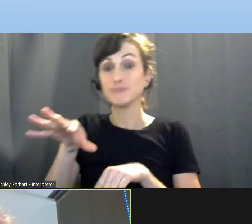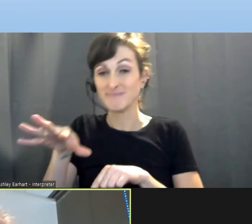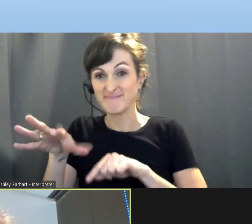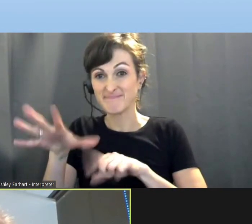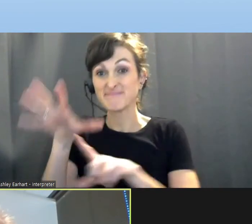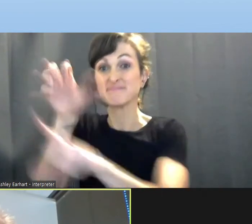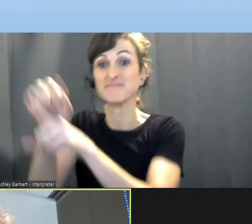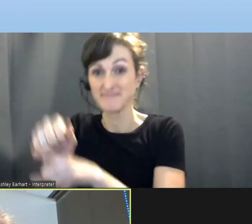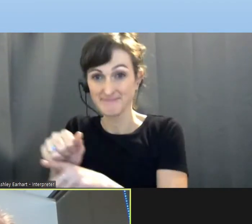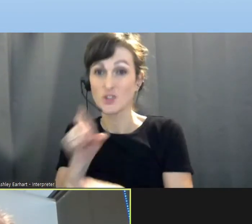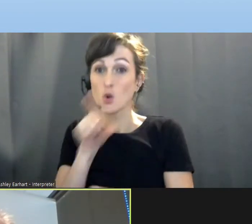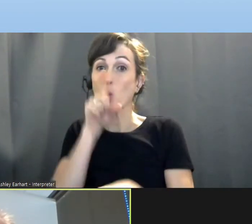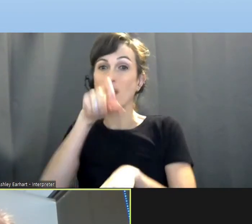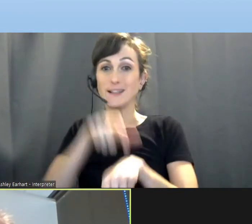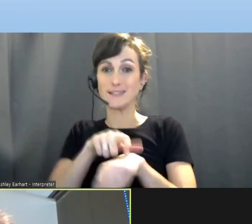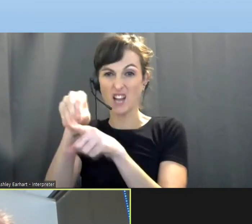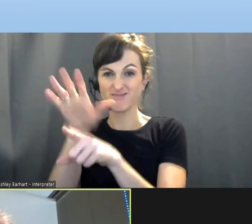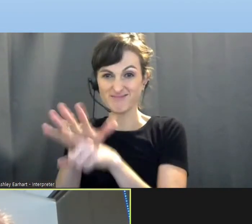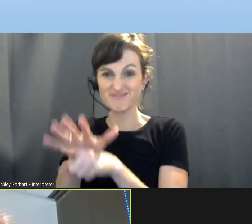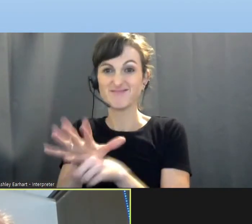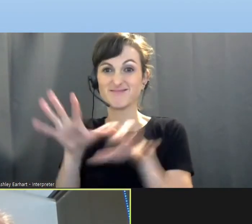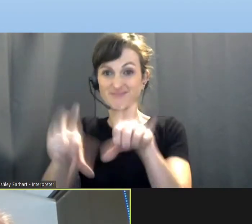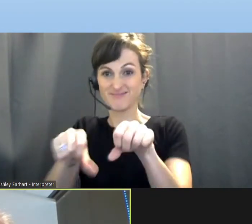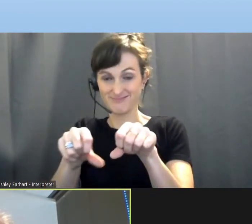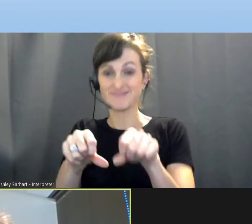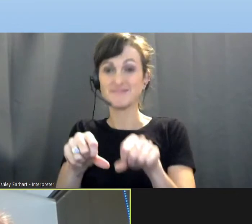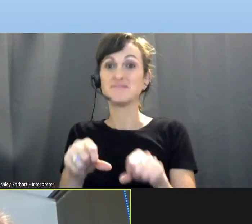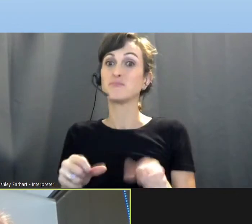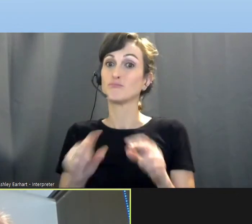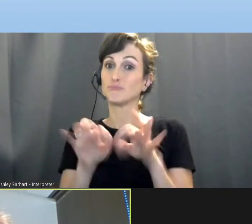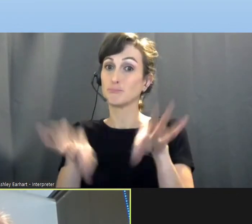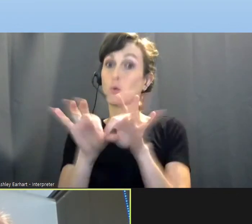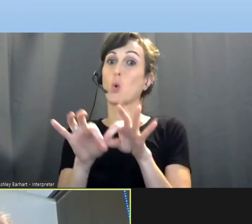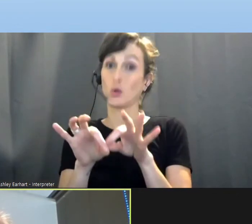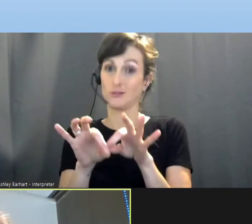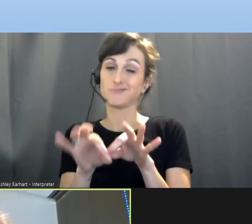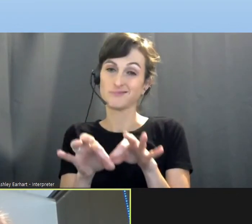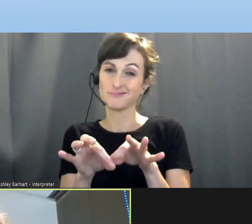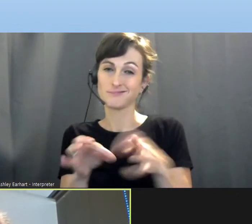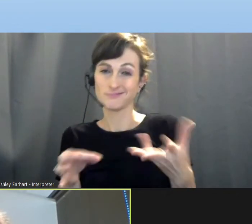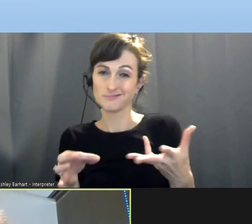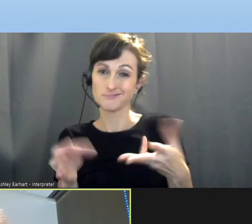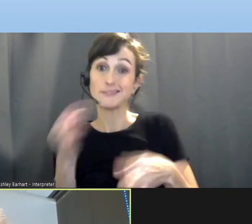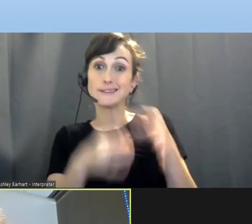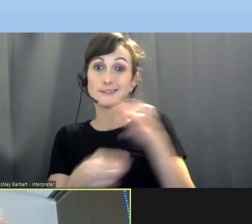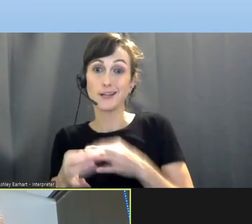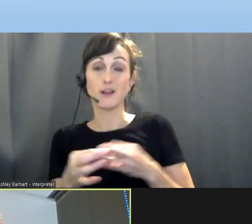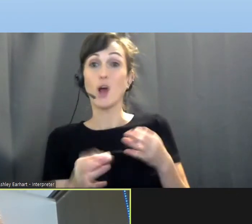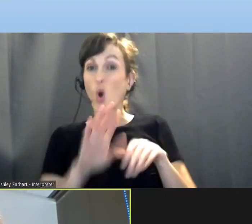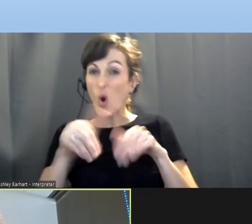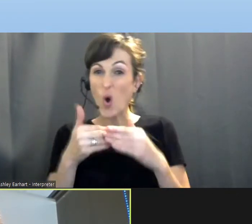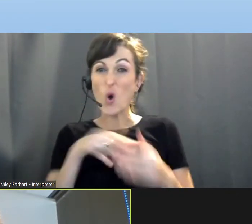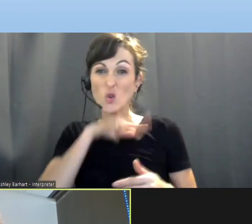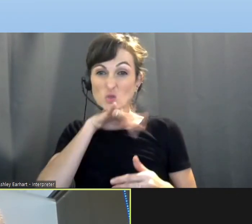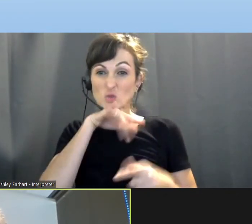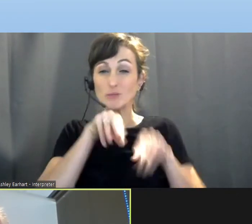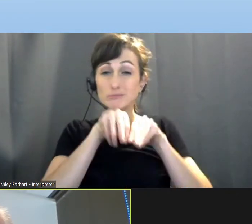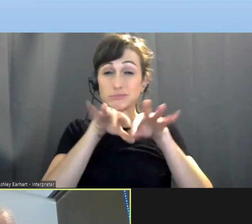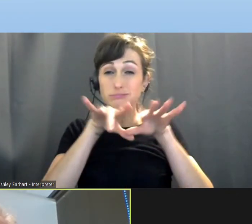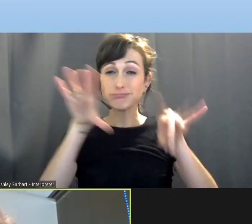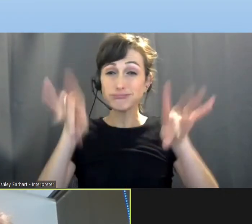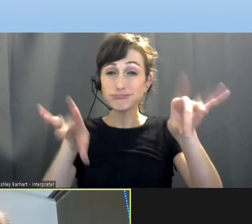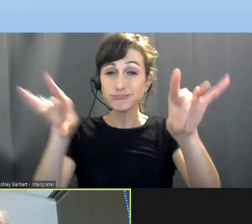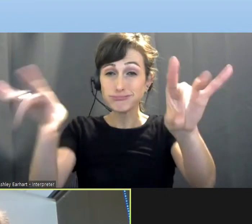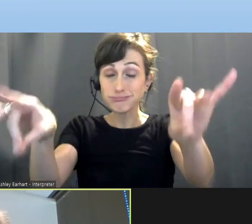to disinfect rather than waiting on cleaning operations to commence,